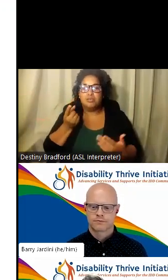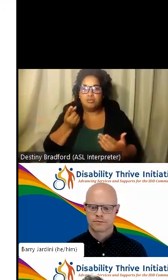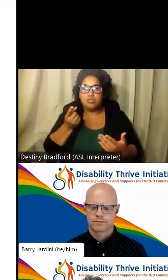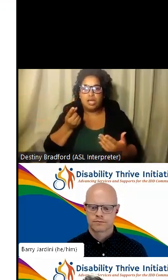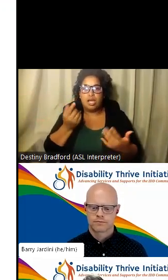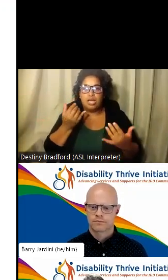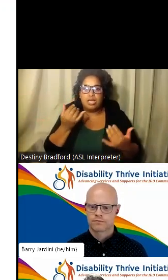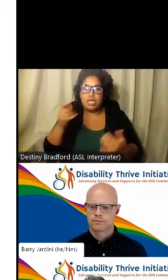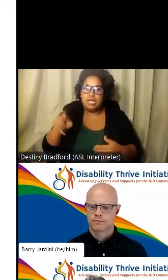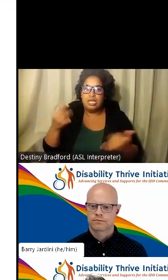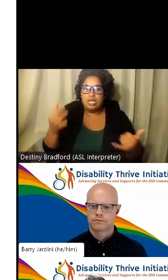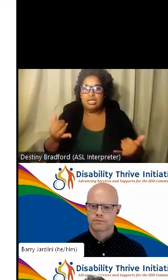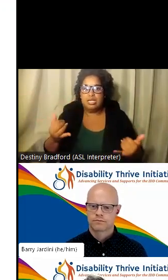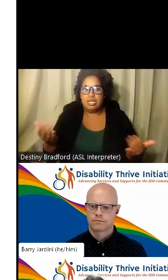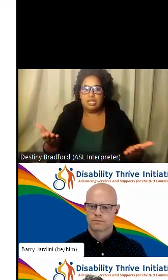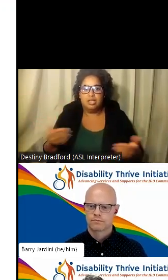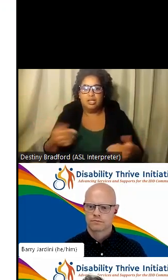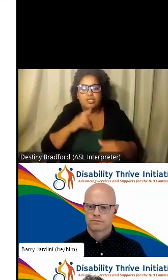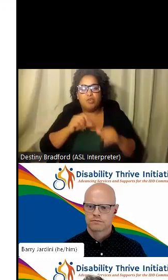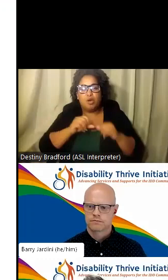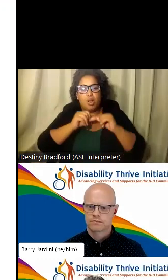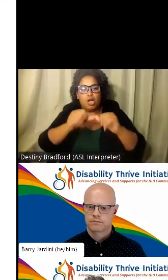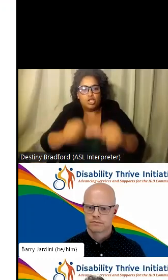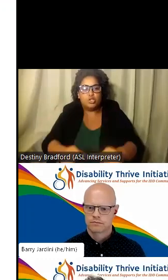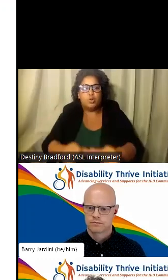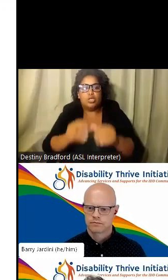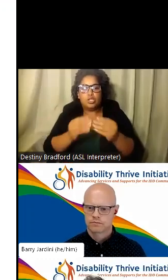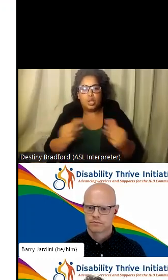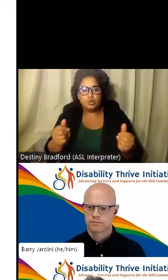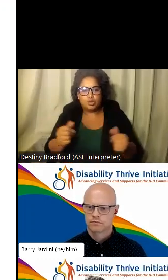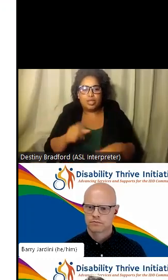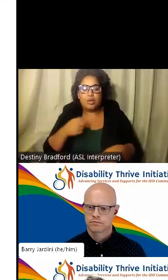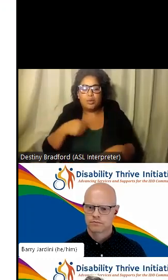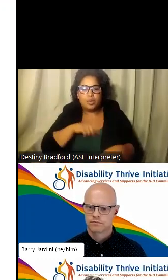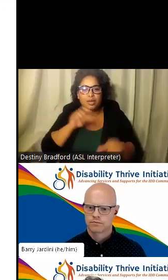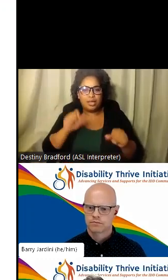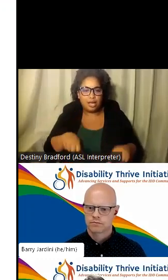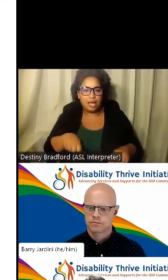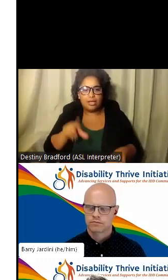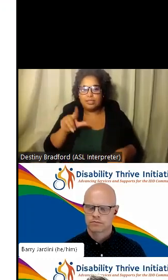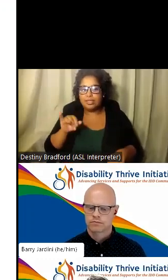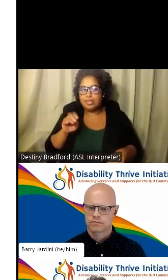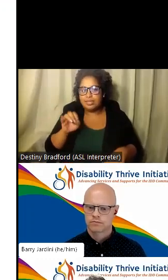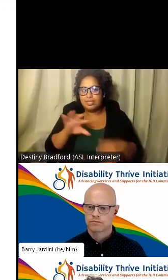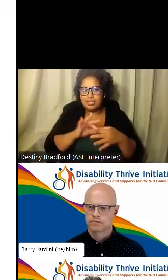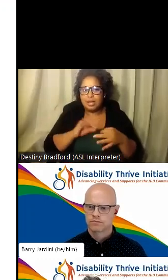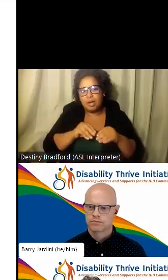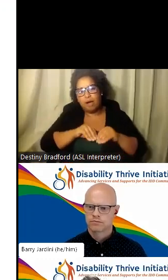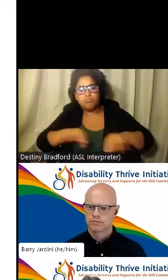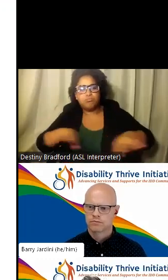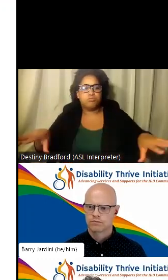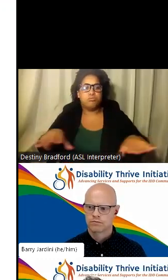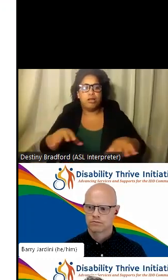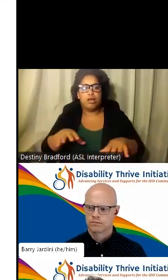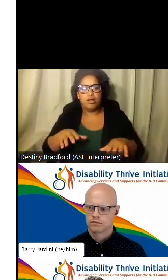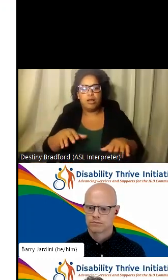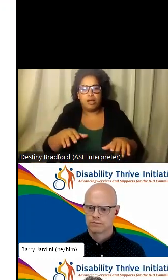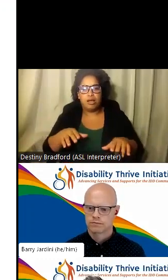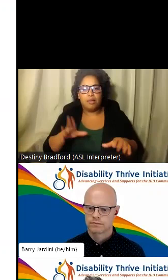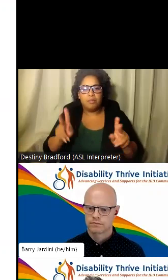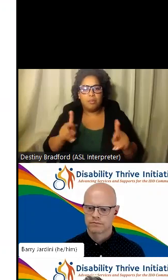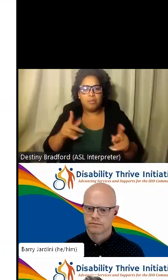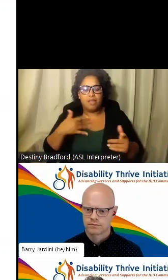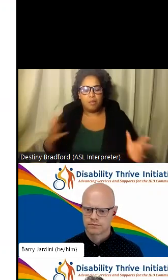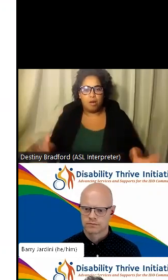And this is actually part of a long-term solution that we can, as Leslie said, spread the word and get people